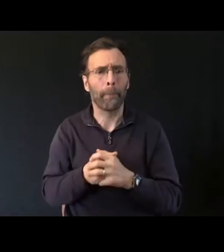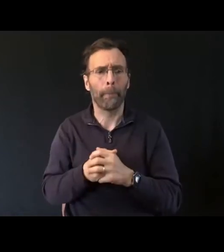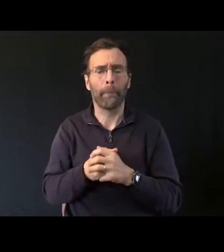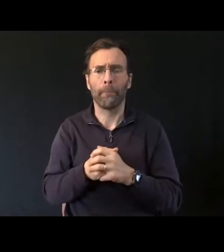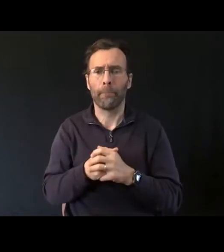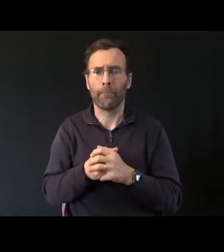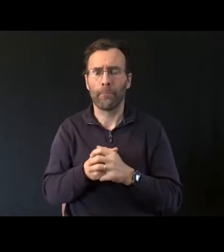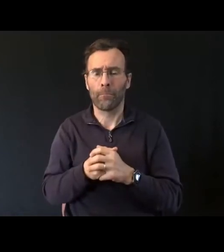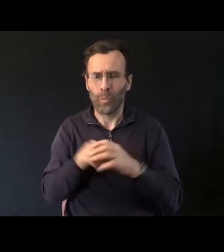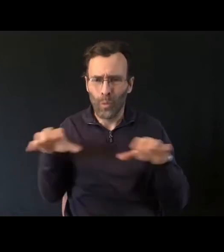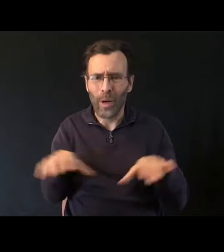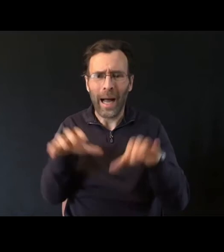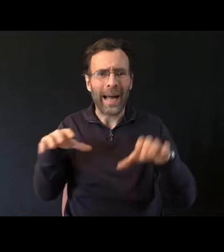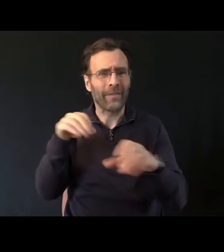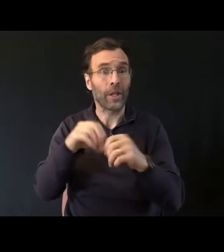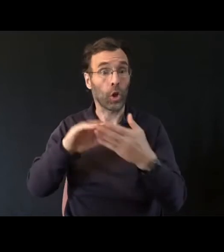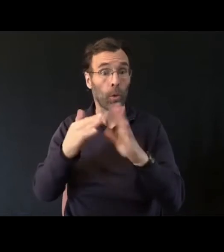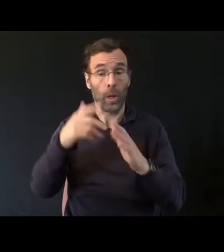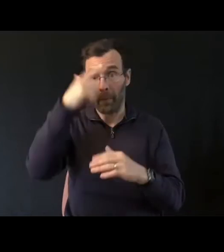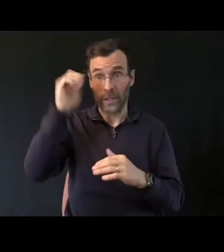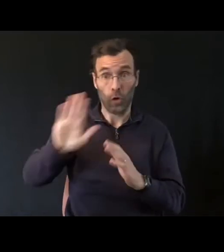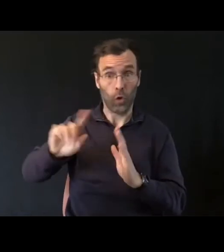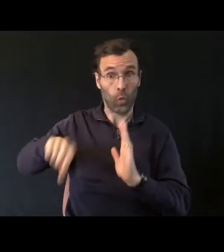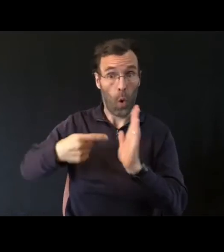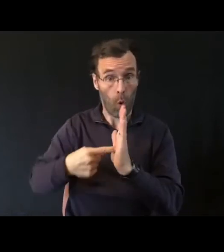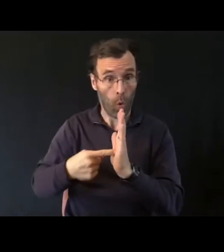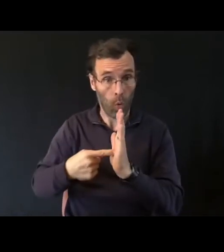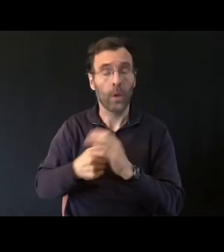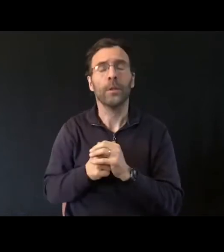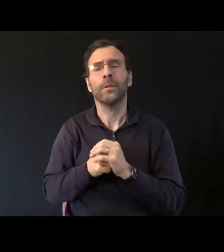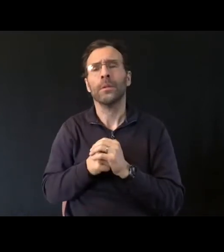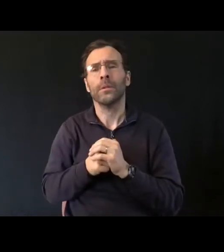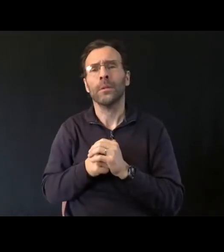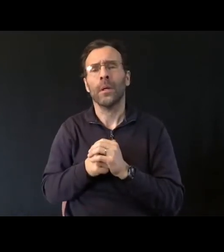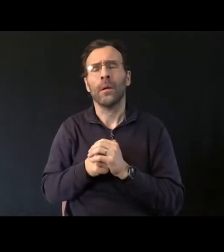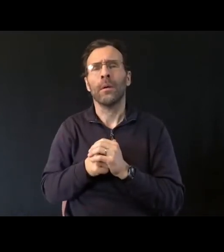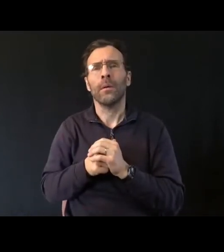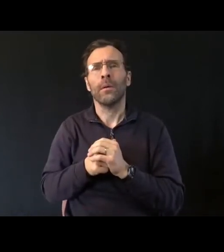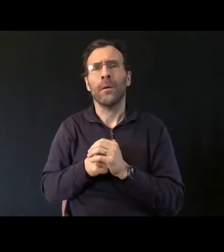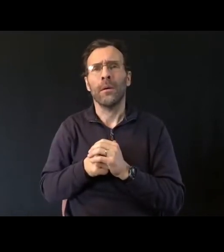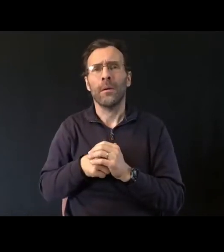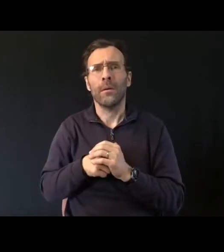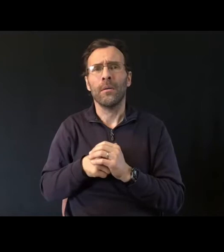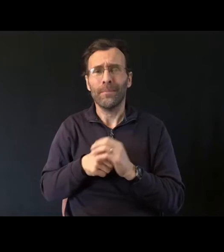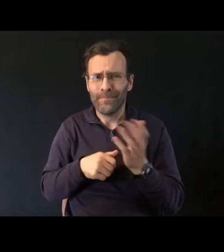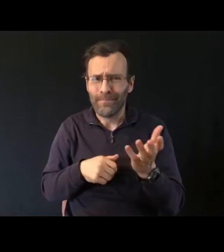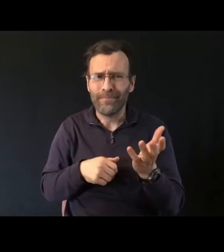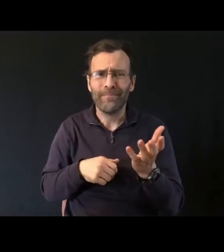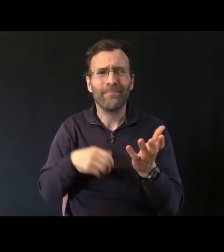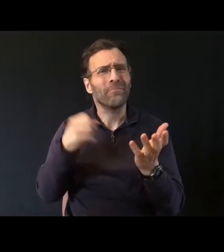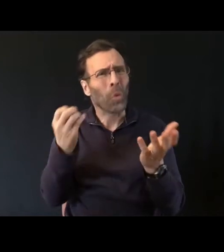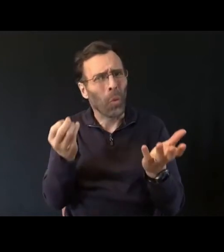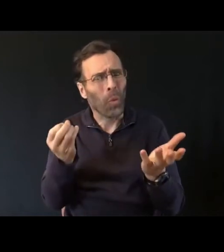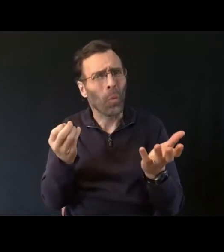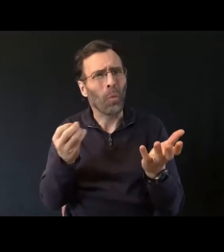the community because of her role. So it was like, and